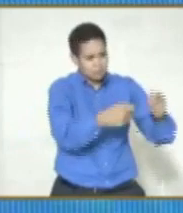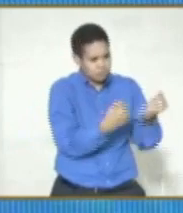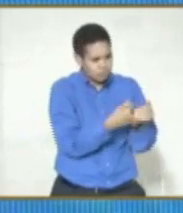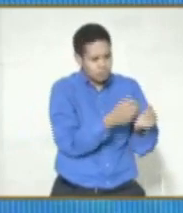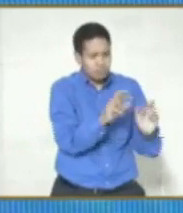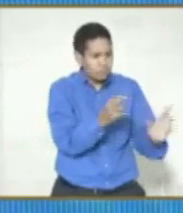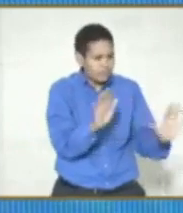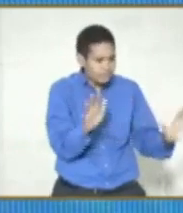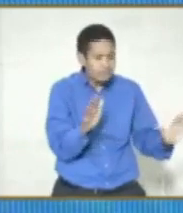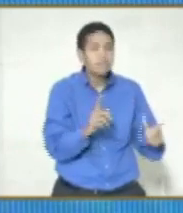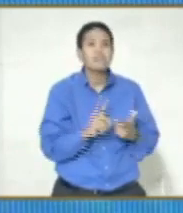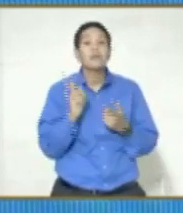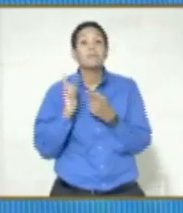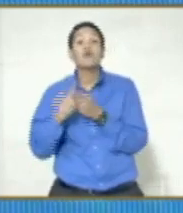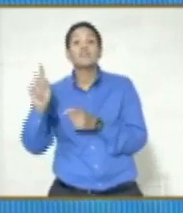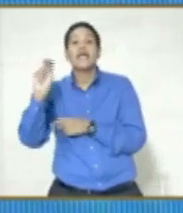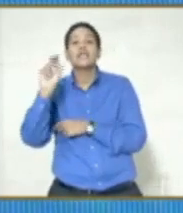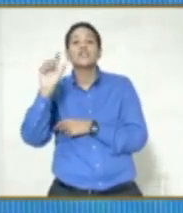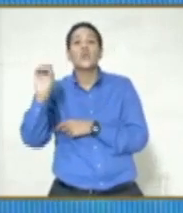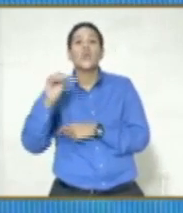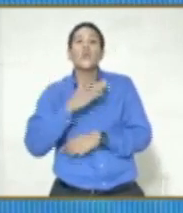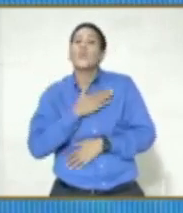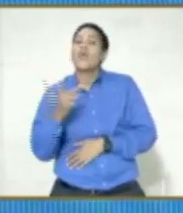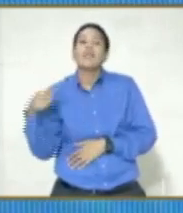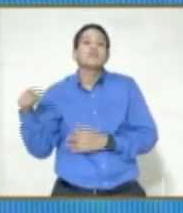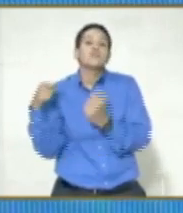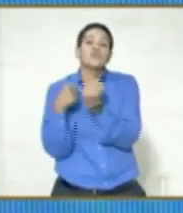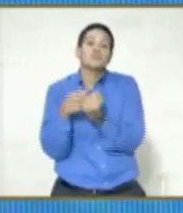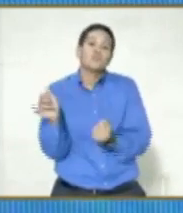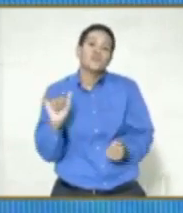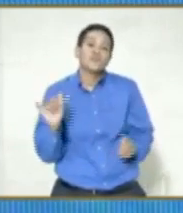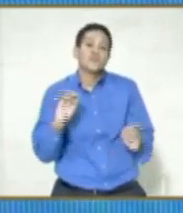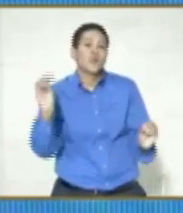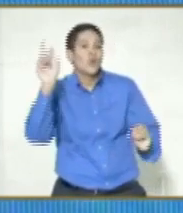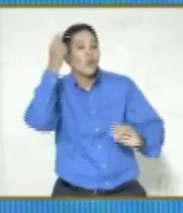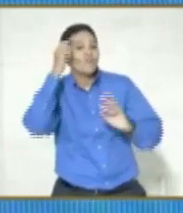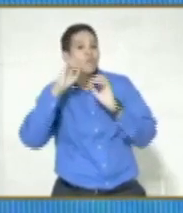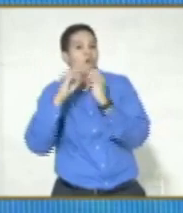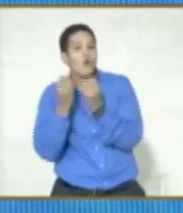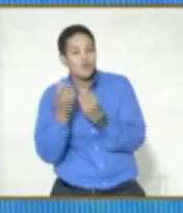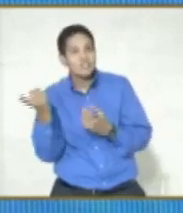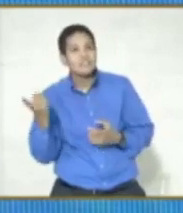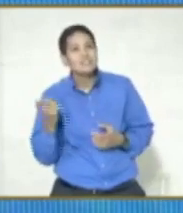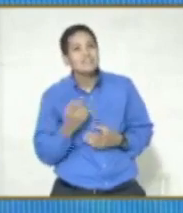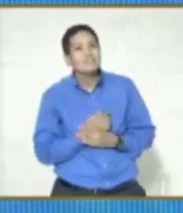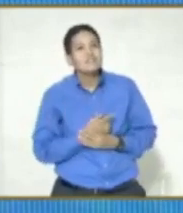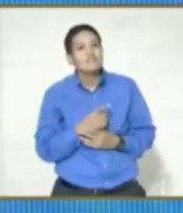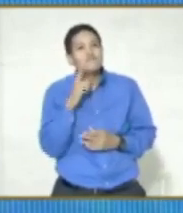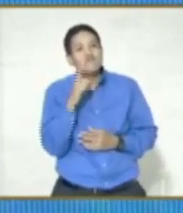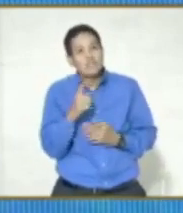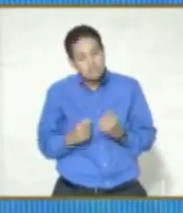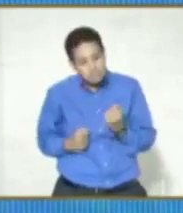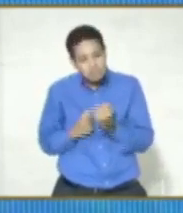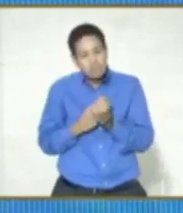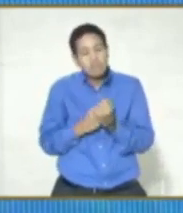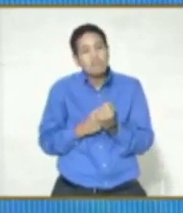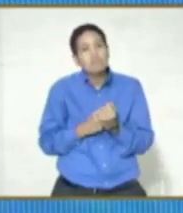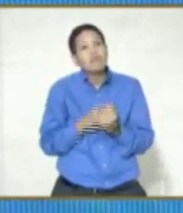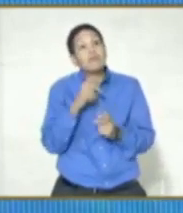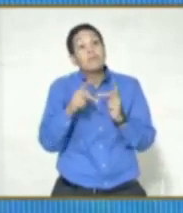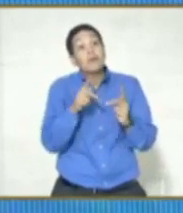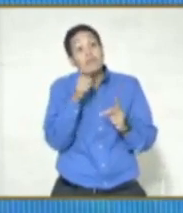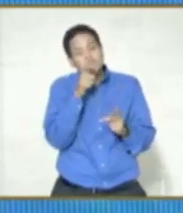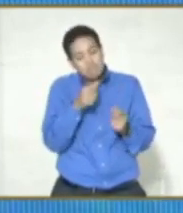the non-governmental organizations have really added impetus to getting persons treated